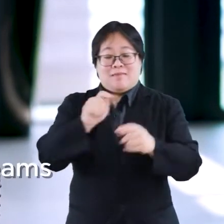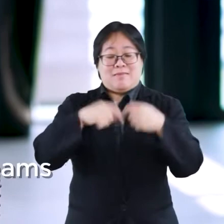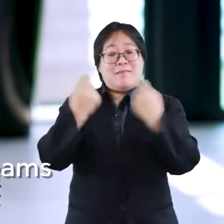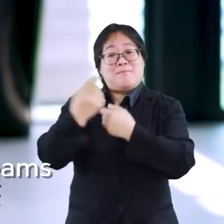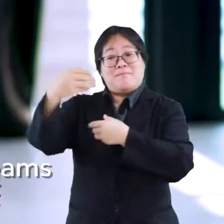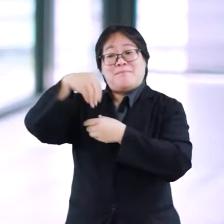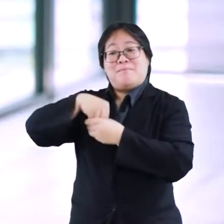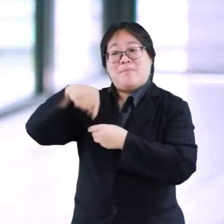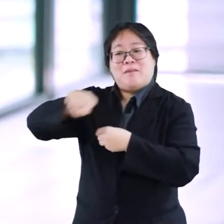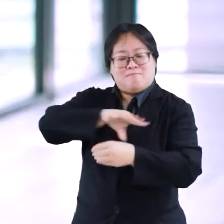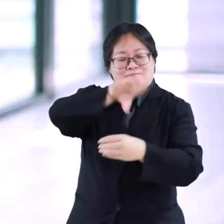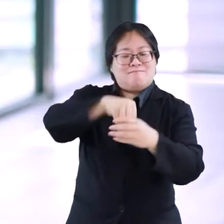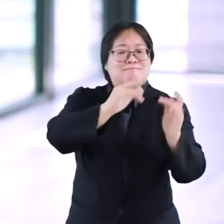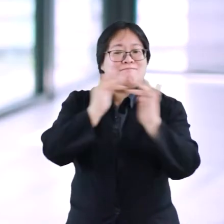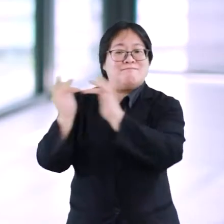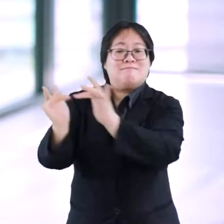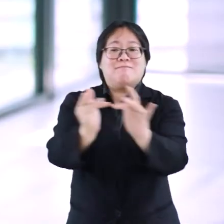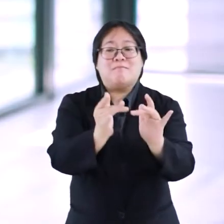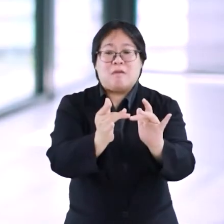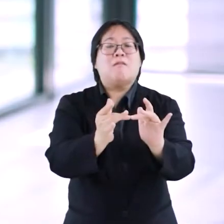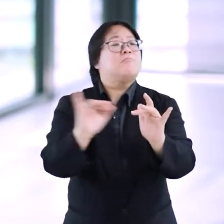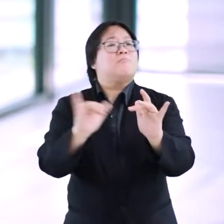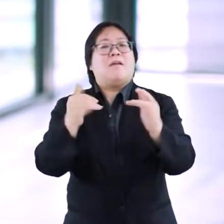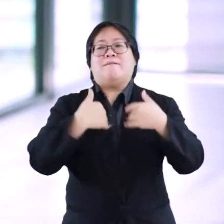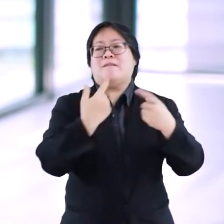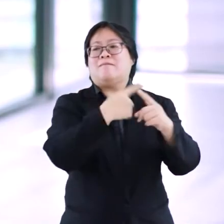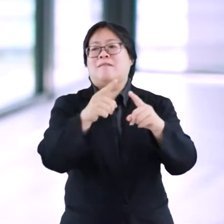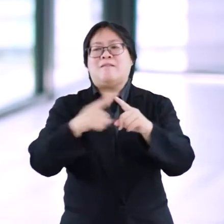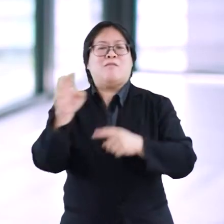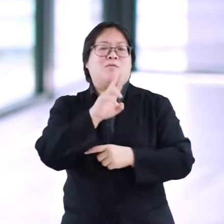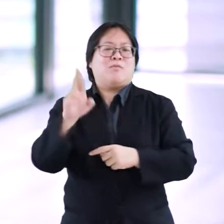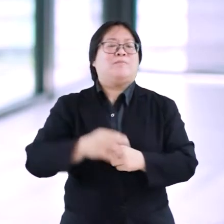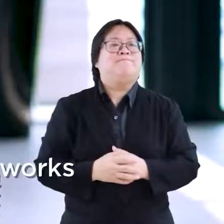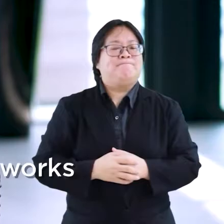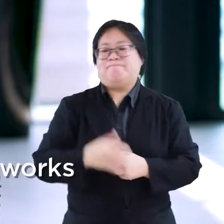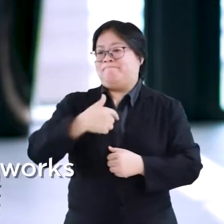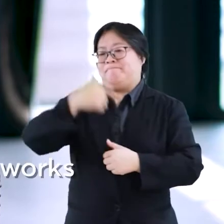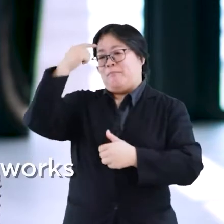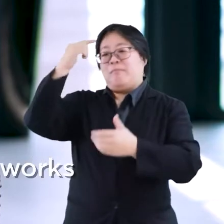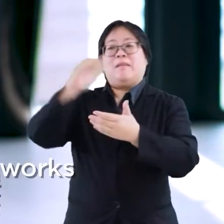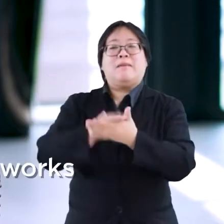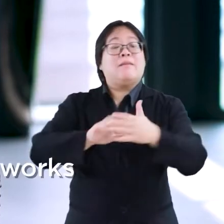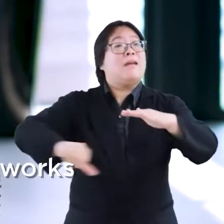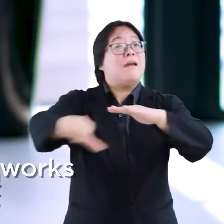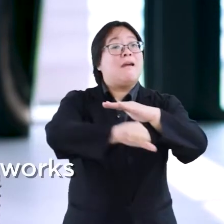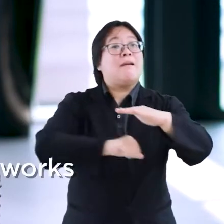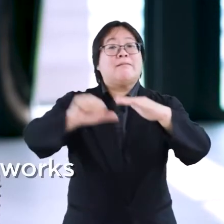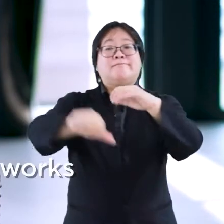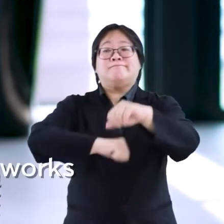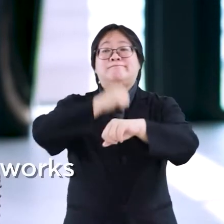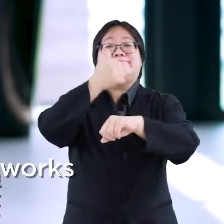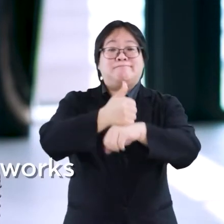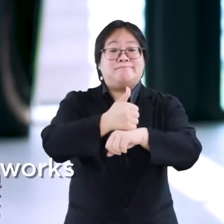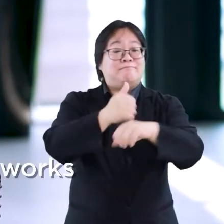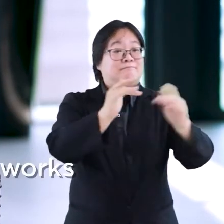our internal teams who participate in this ecosystem also run into several tens of thousands. I believe the